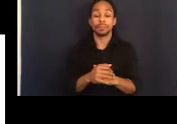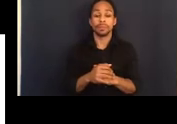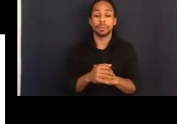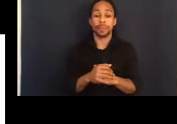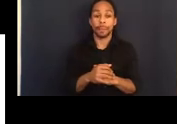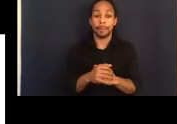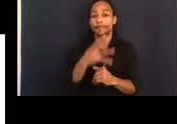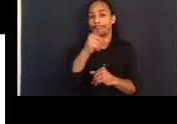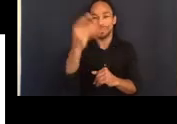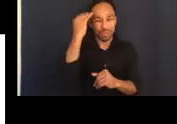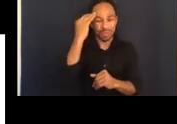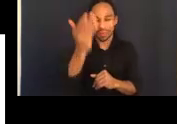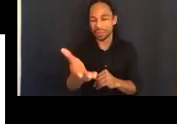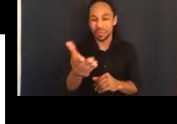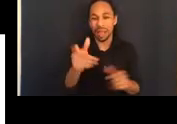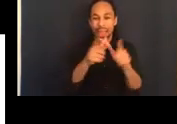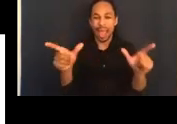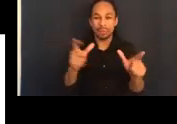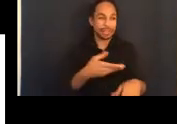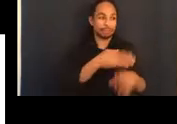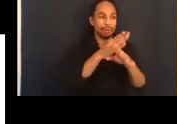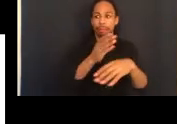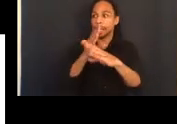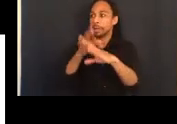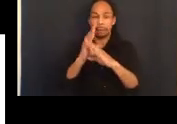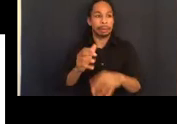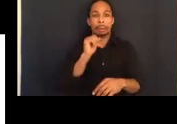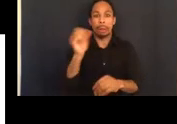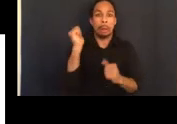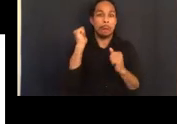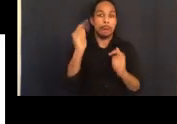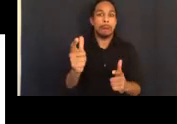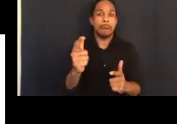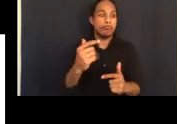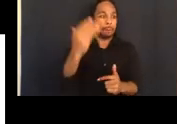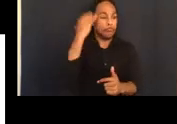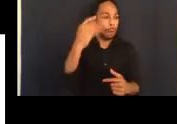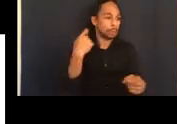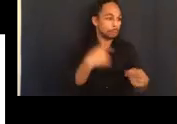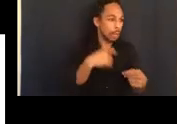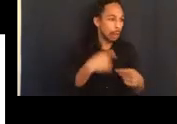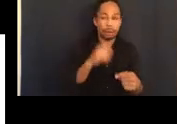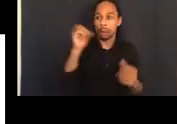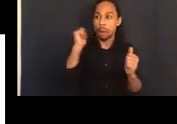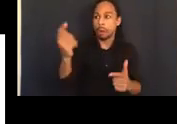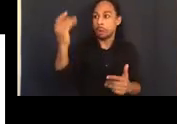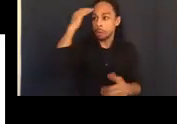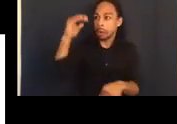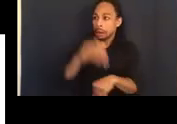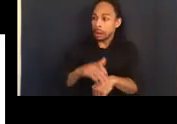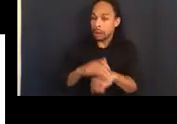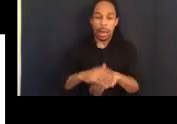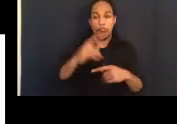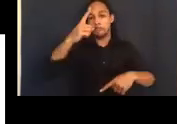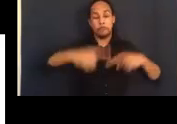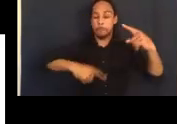barrier in our communities. Not all of us speak Spanish, and not all of us speak English. And the diversity of the